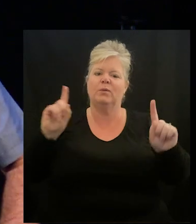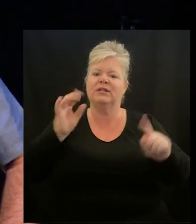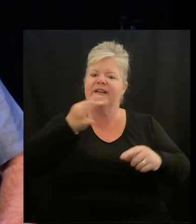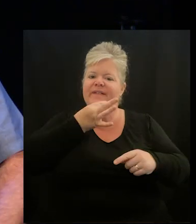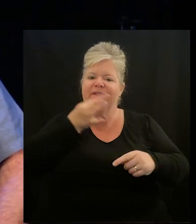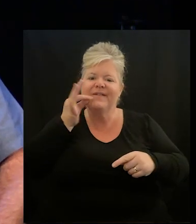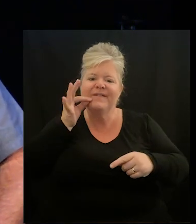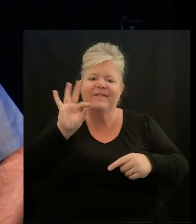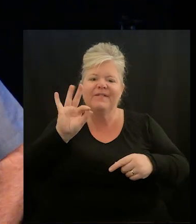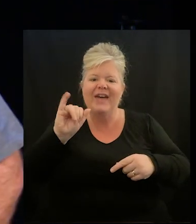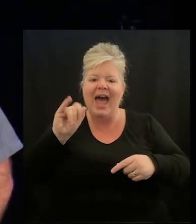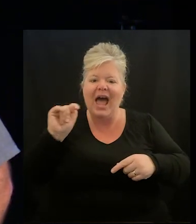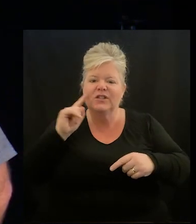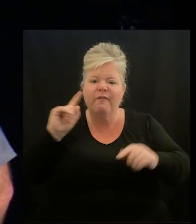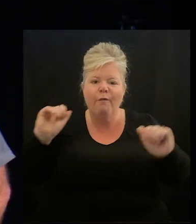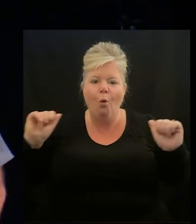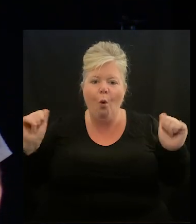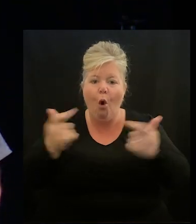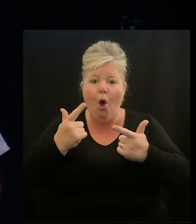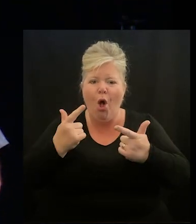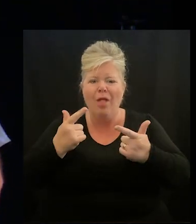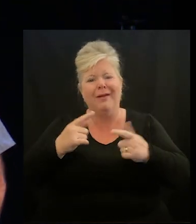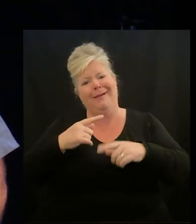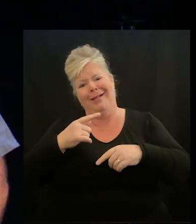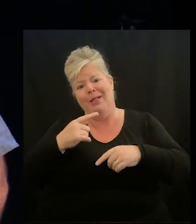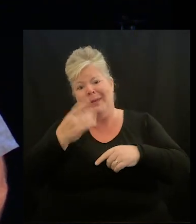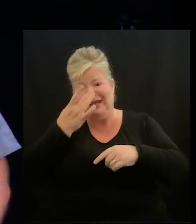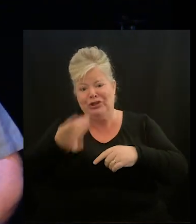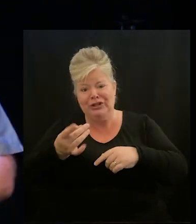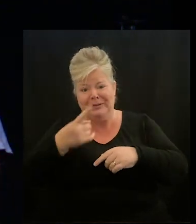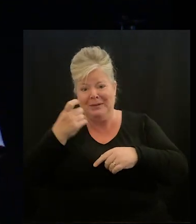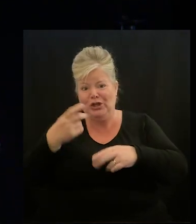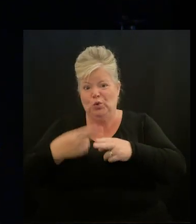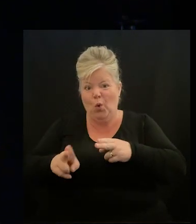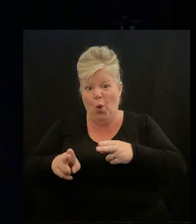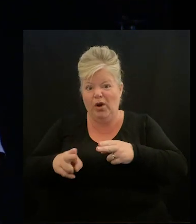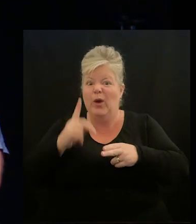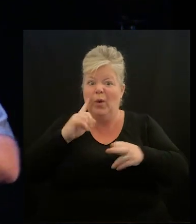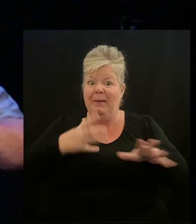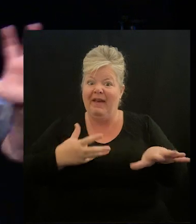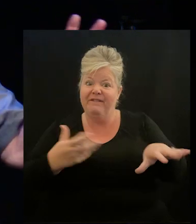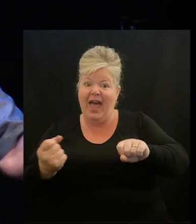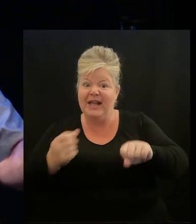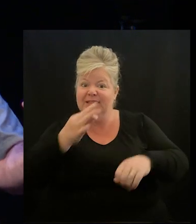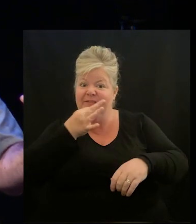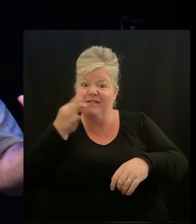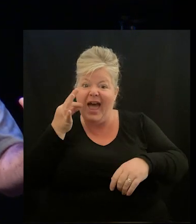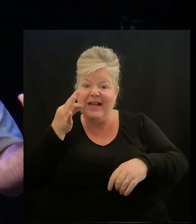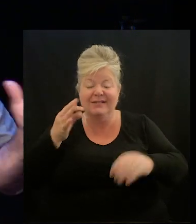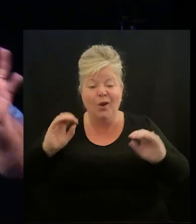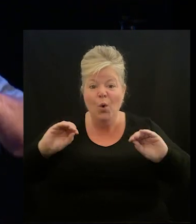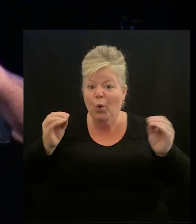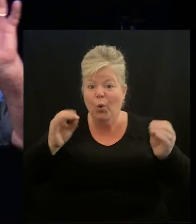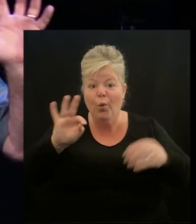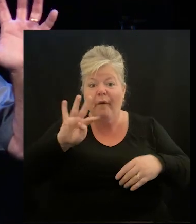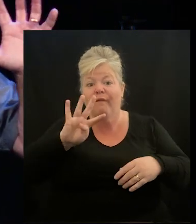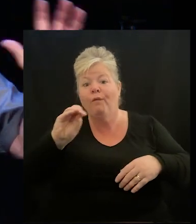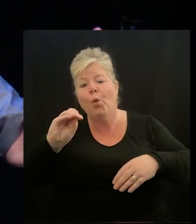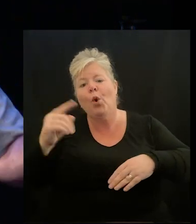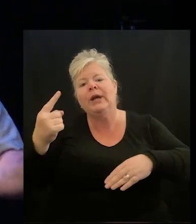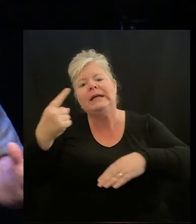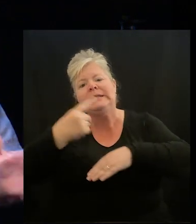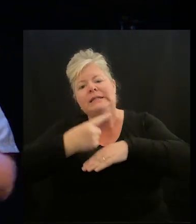which to me is kind of funny because they didn't have a lot of time. I mean, this is going to be a fast fast. They didn't have time for a 40-day. They didn't have time